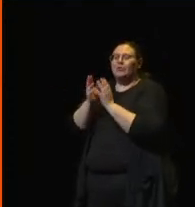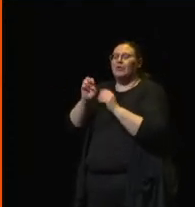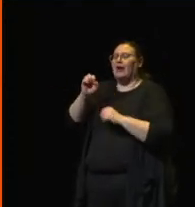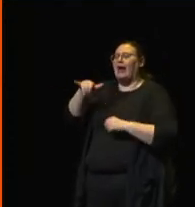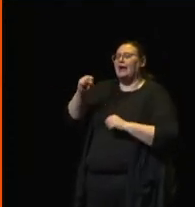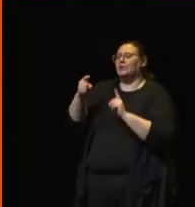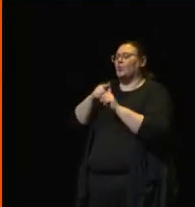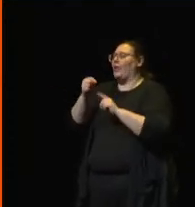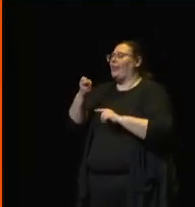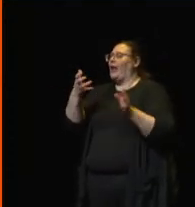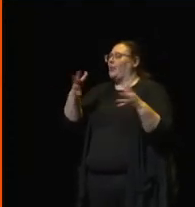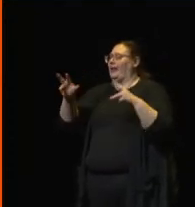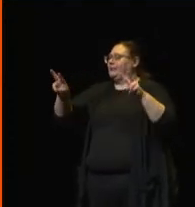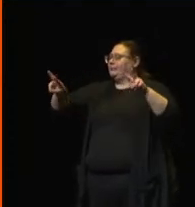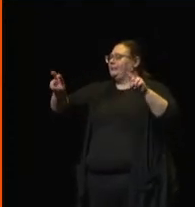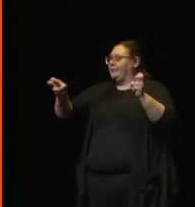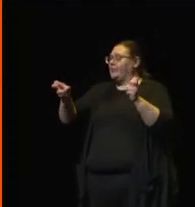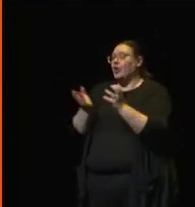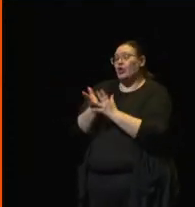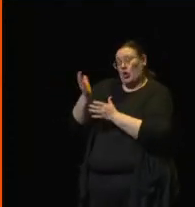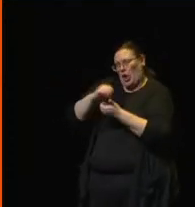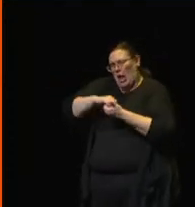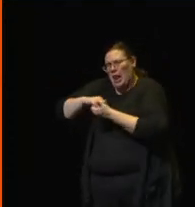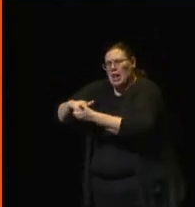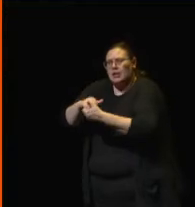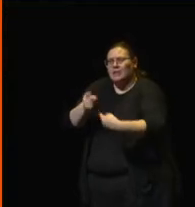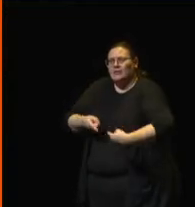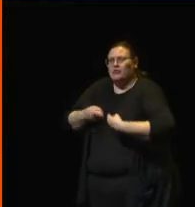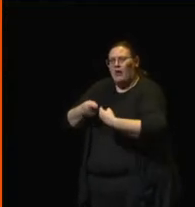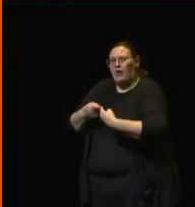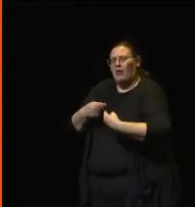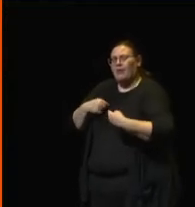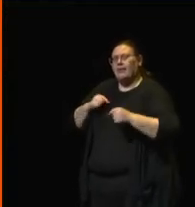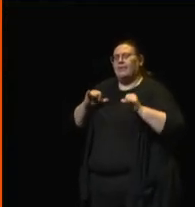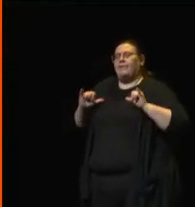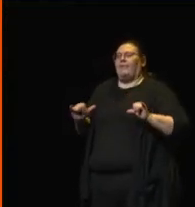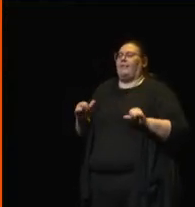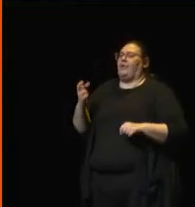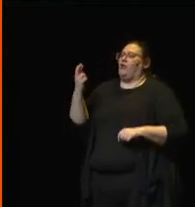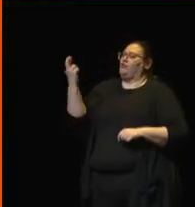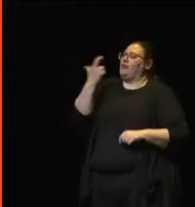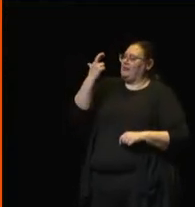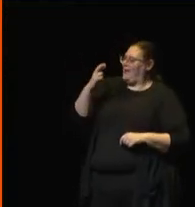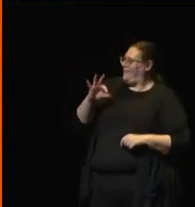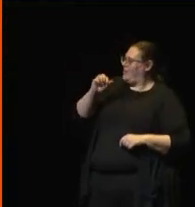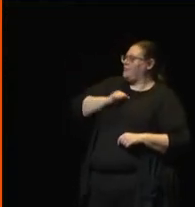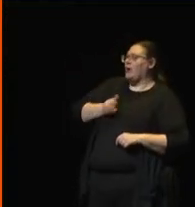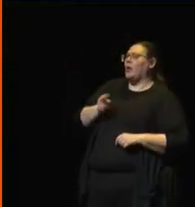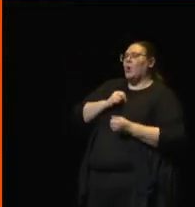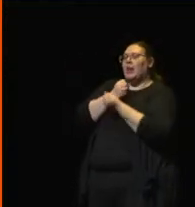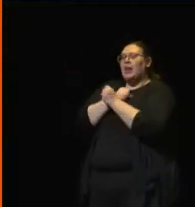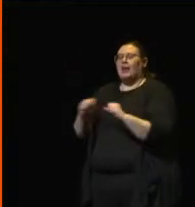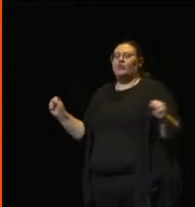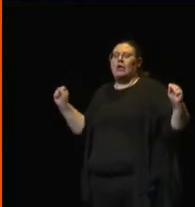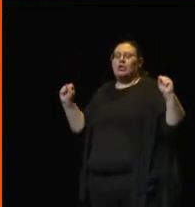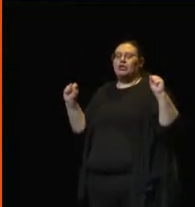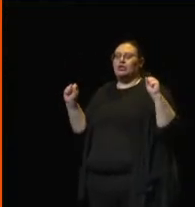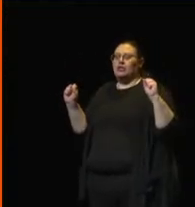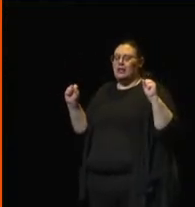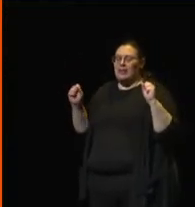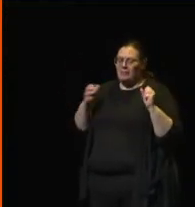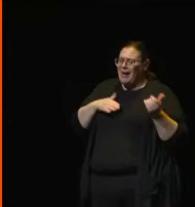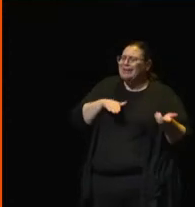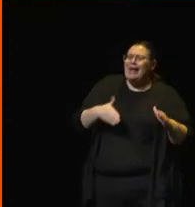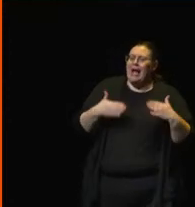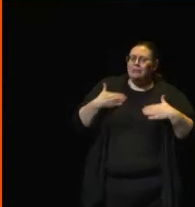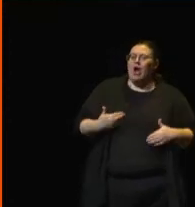quote, "It was through collective struggle I began to realize that I could find my personal liberation. I could transcend my dying